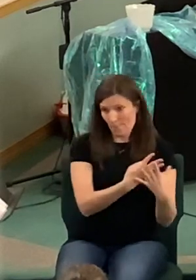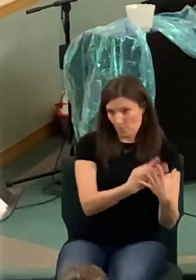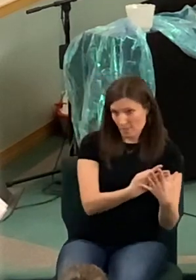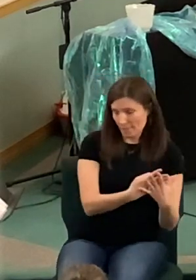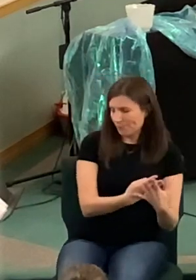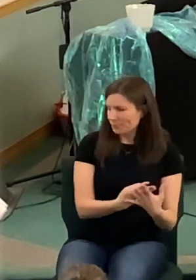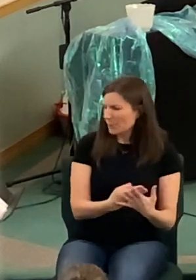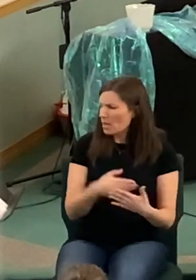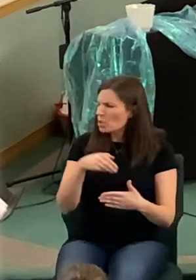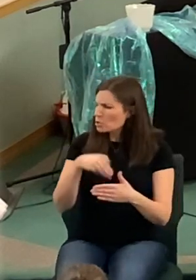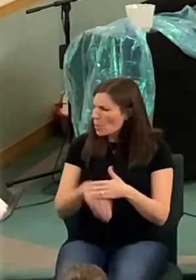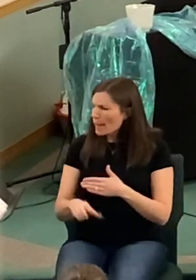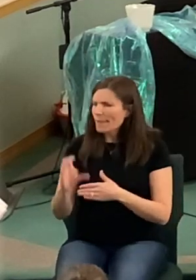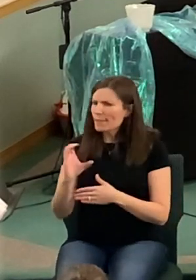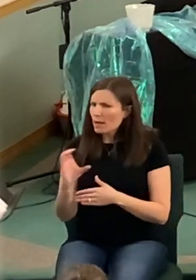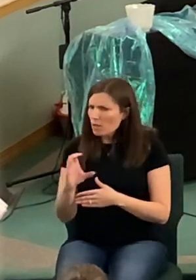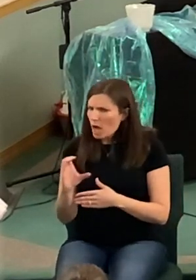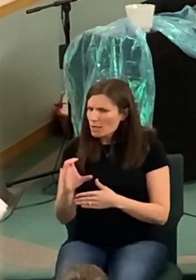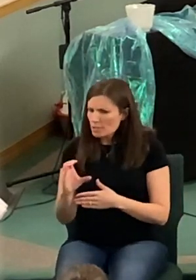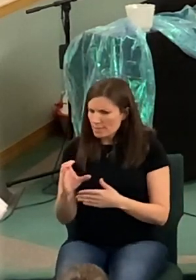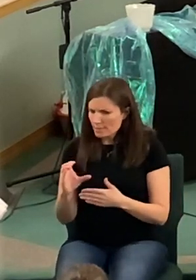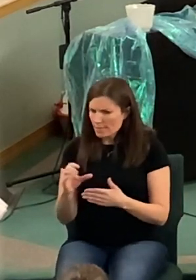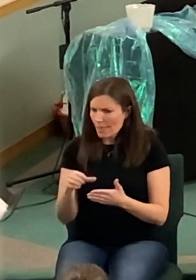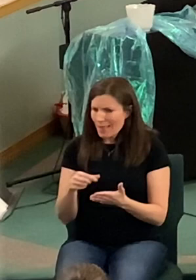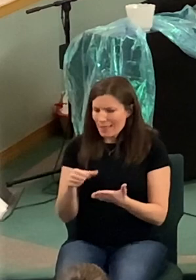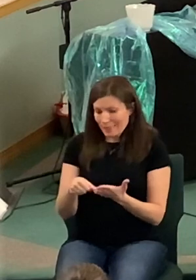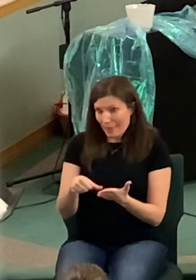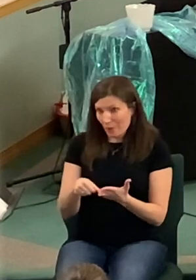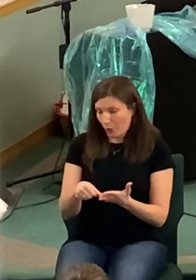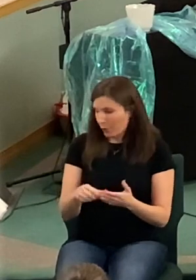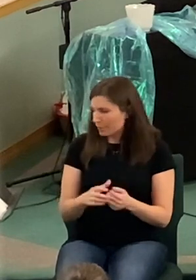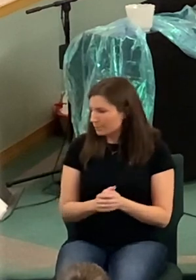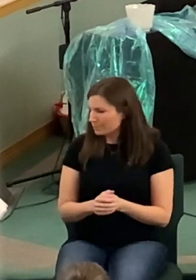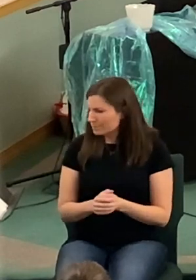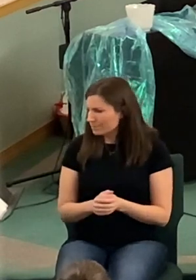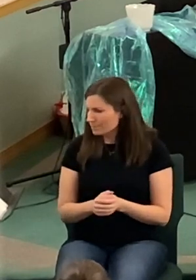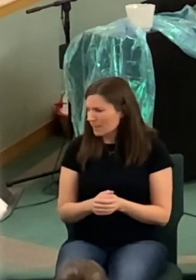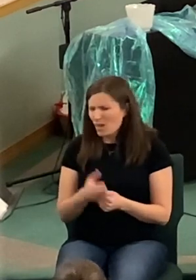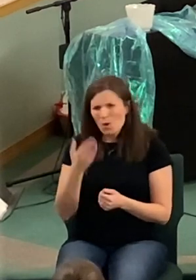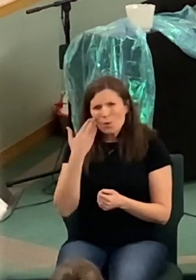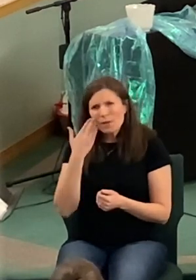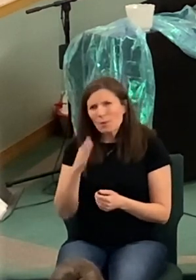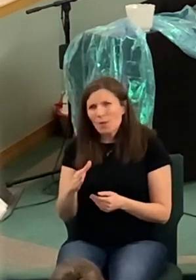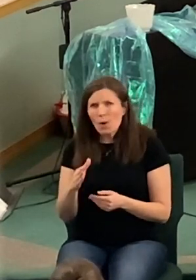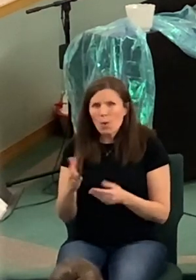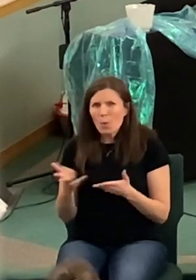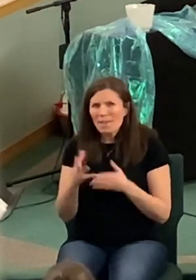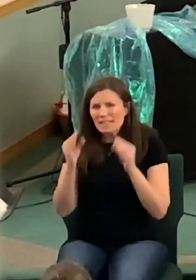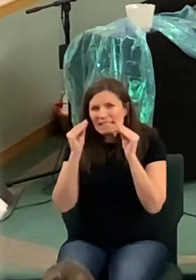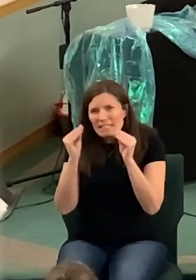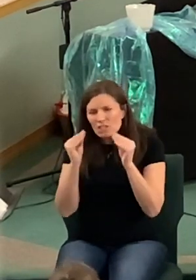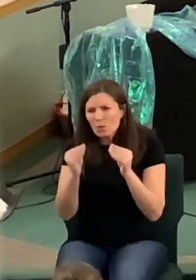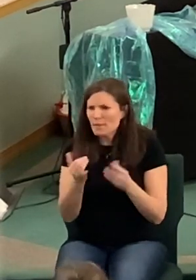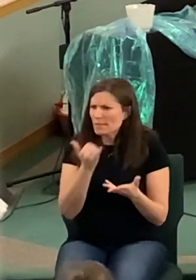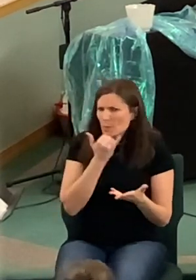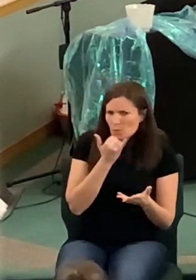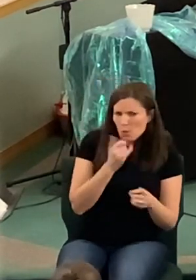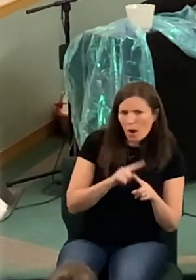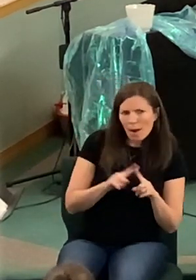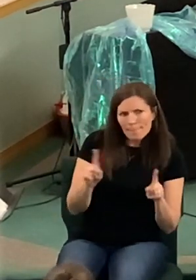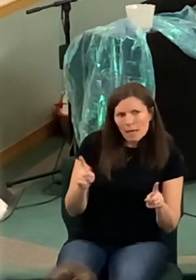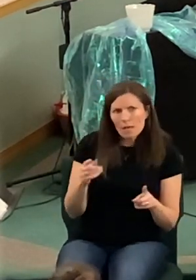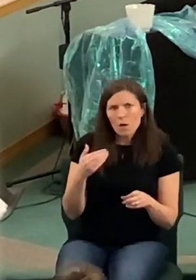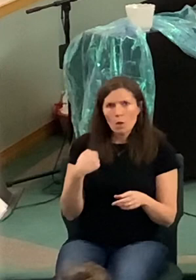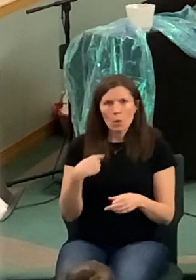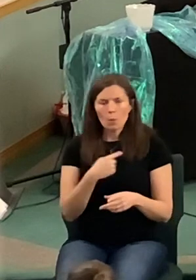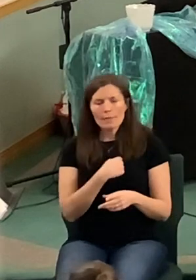And in that letter, we don't really know the exact doctrine that was being struggled with or what the issues were, but we do know from Paul's